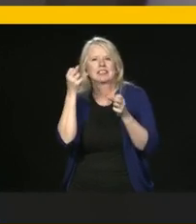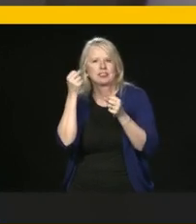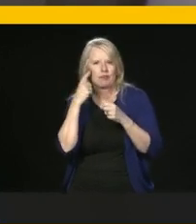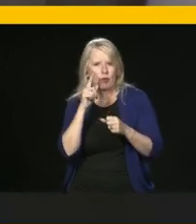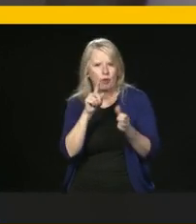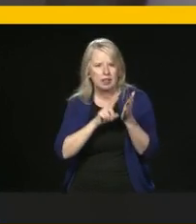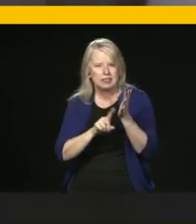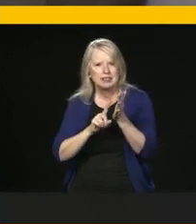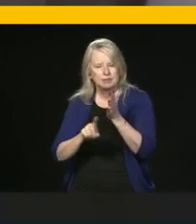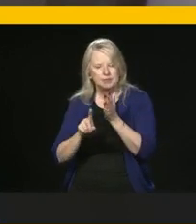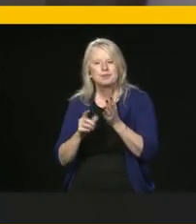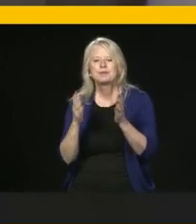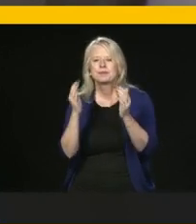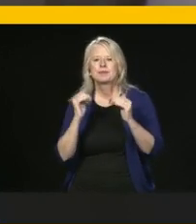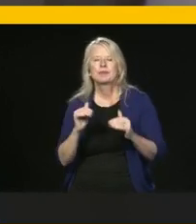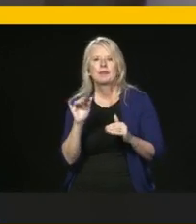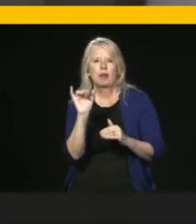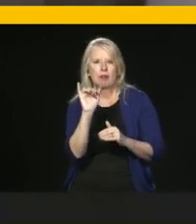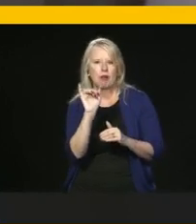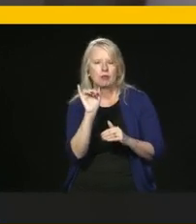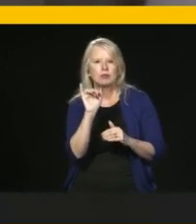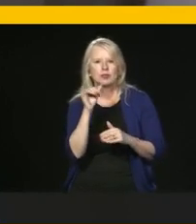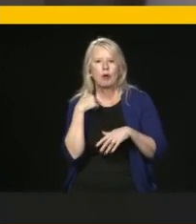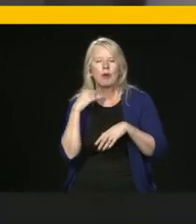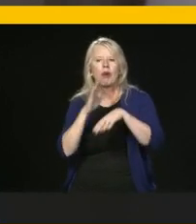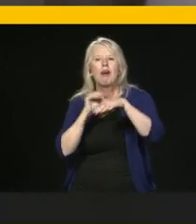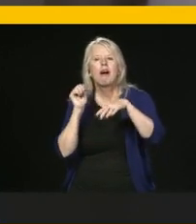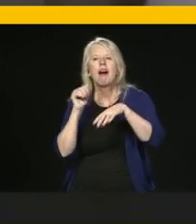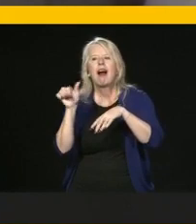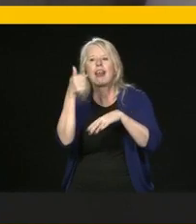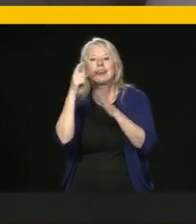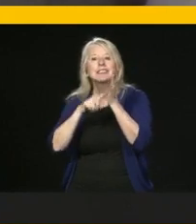back inspectors who have retired recently.